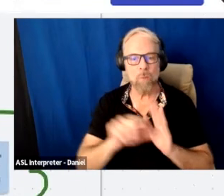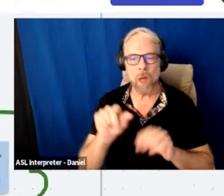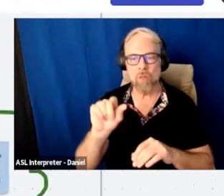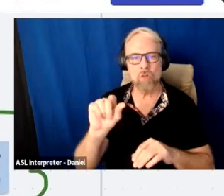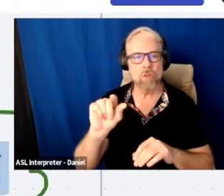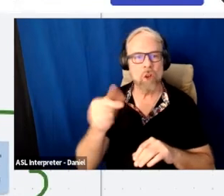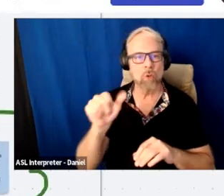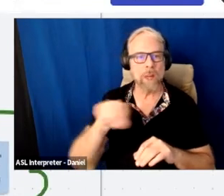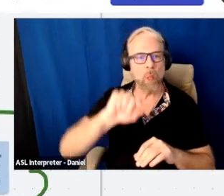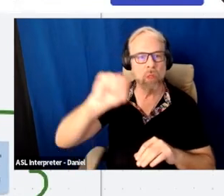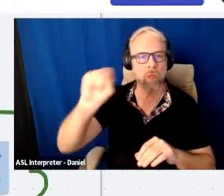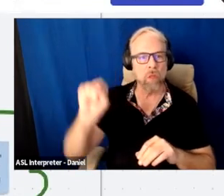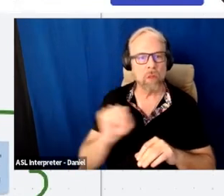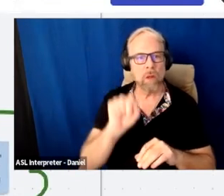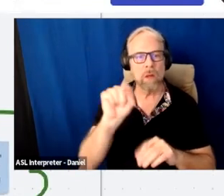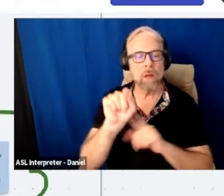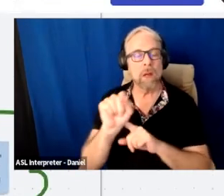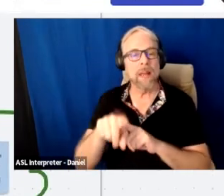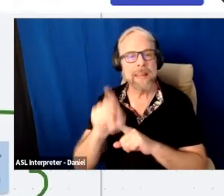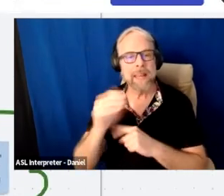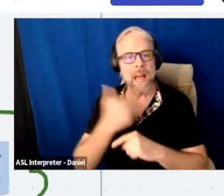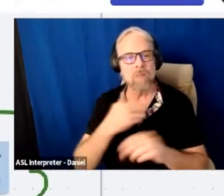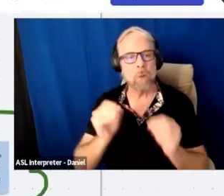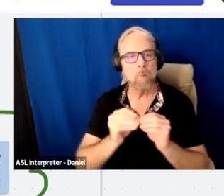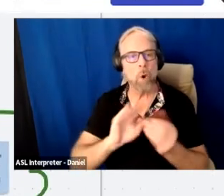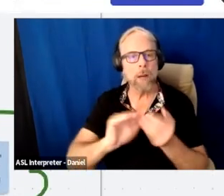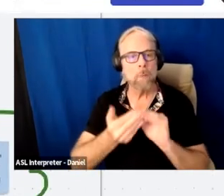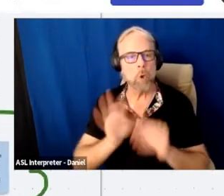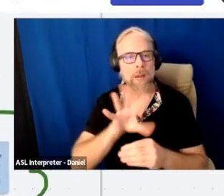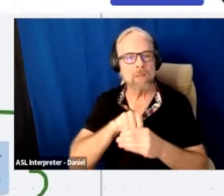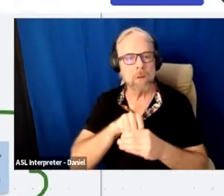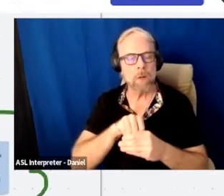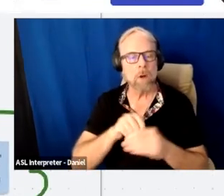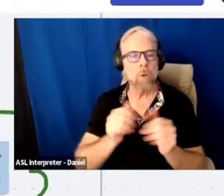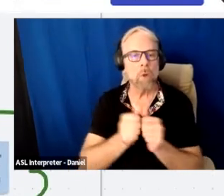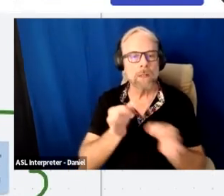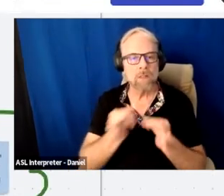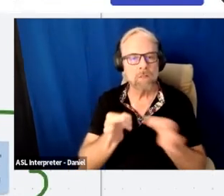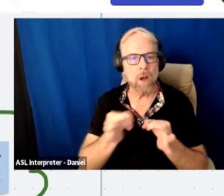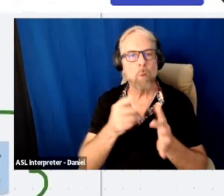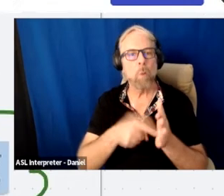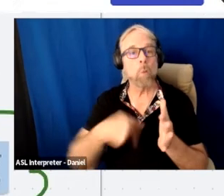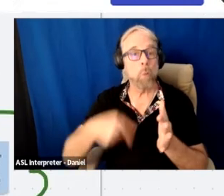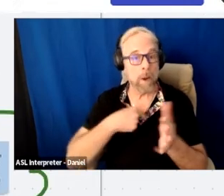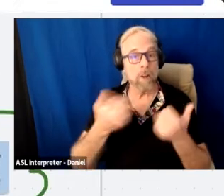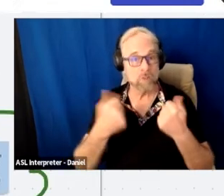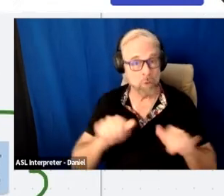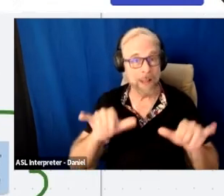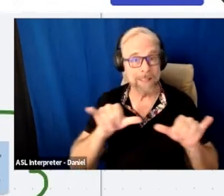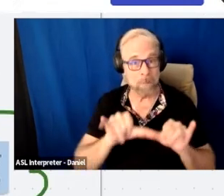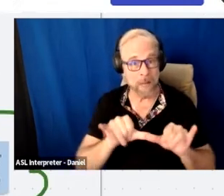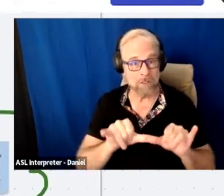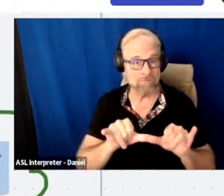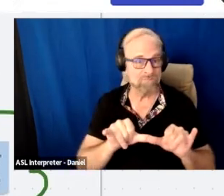here. So we need to have more community involvement in defining what we're trying to measure. And that might look